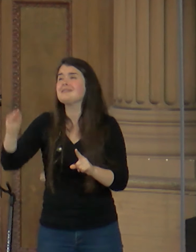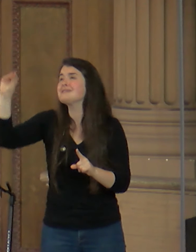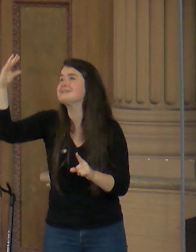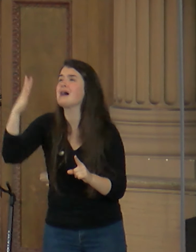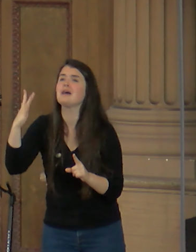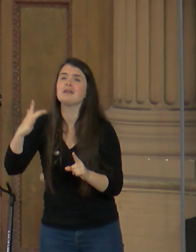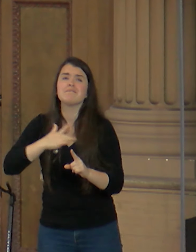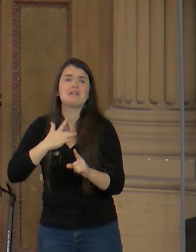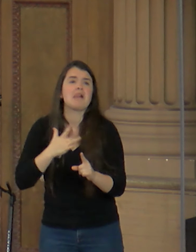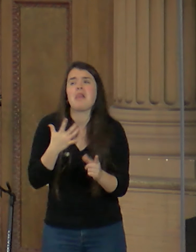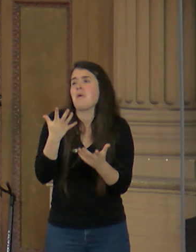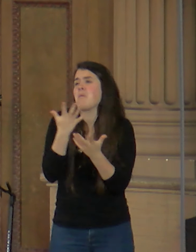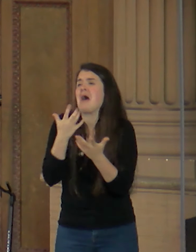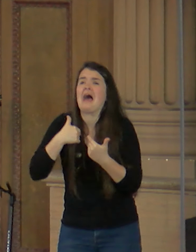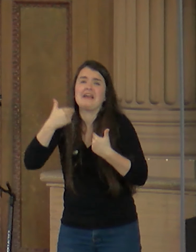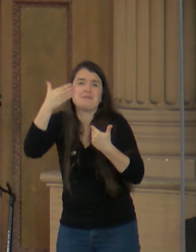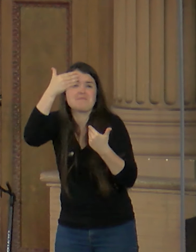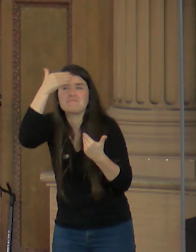that be like?